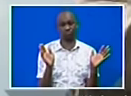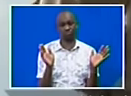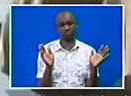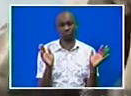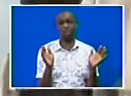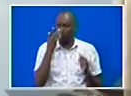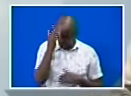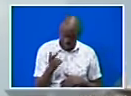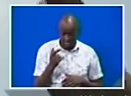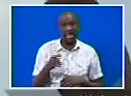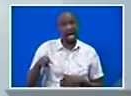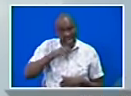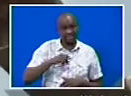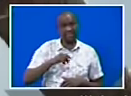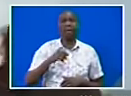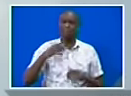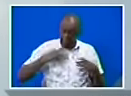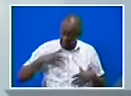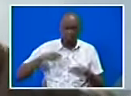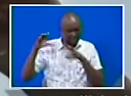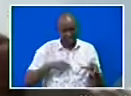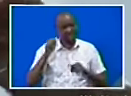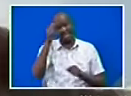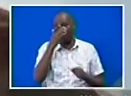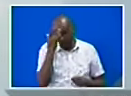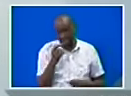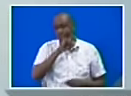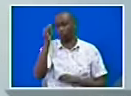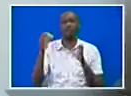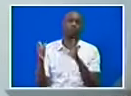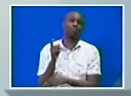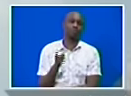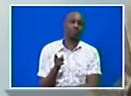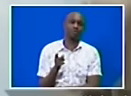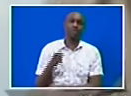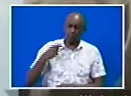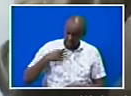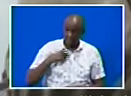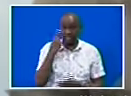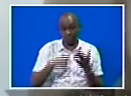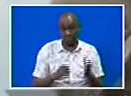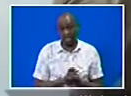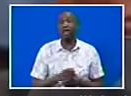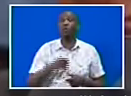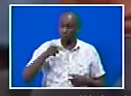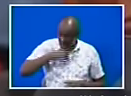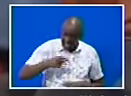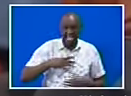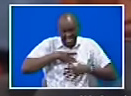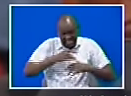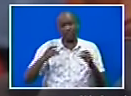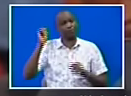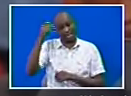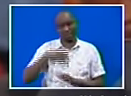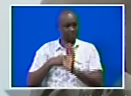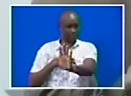Kwa sababu kila kiatu kinafinya watu katika Kenya hii ni kiatu kinaitwa Jubilee. Tukarudi nyuma tukasema, let in the interest of